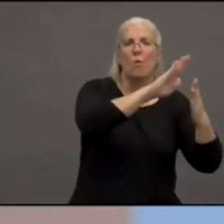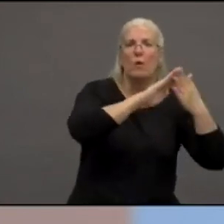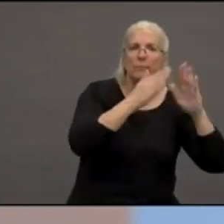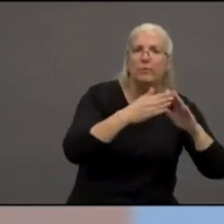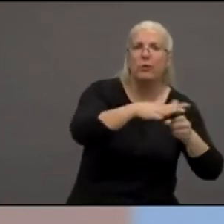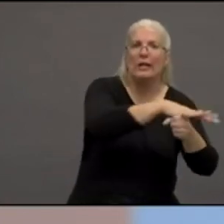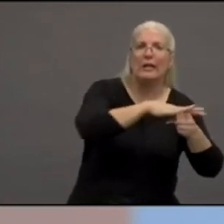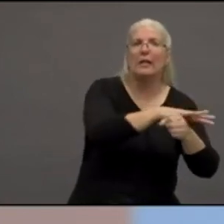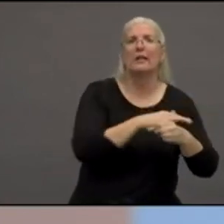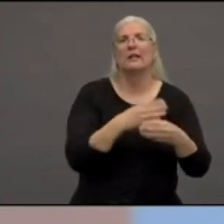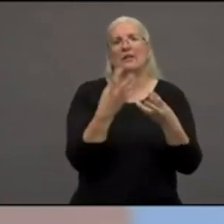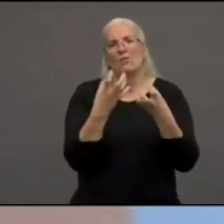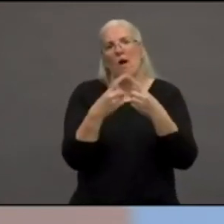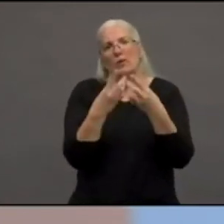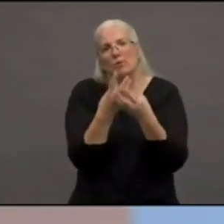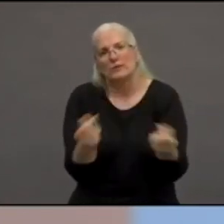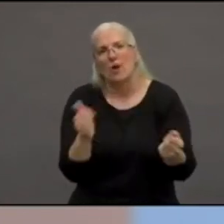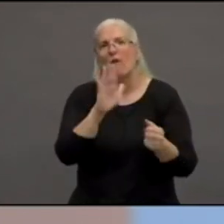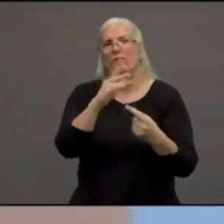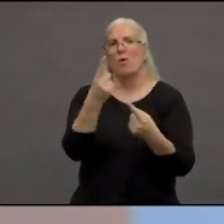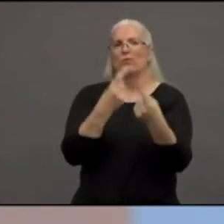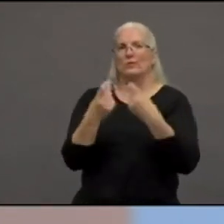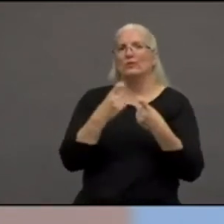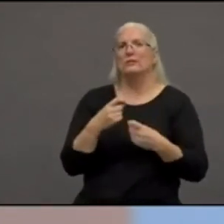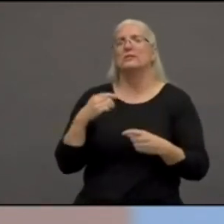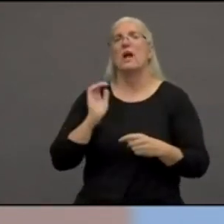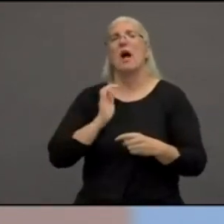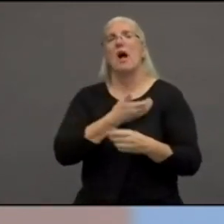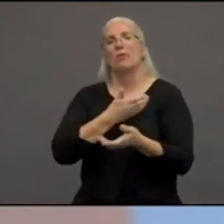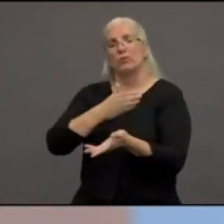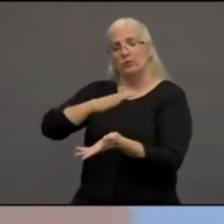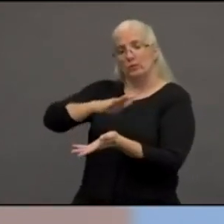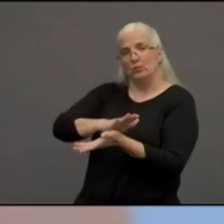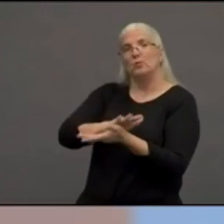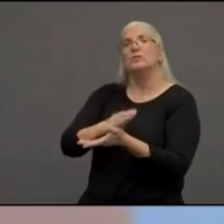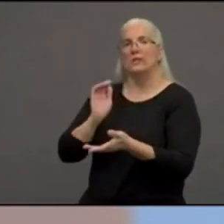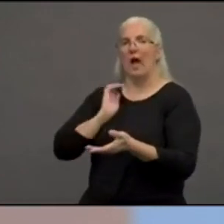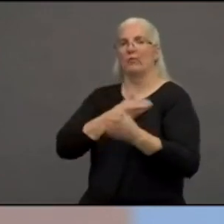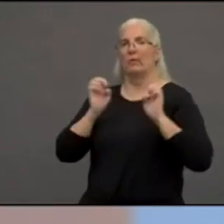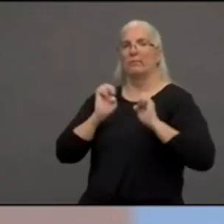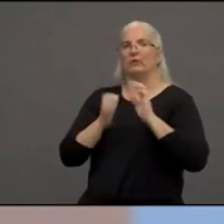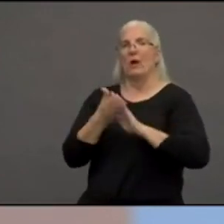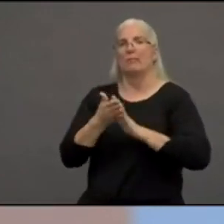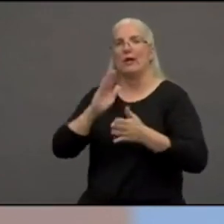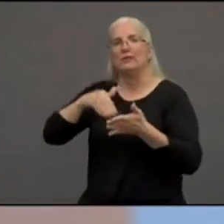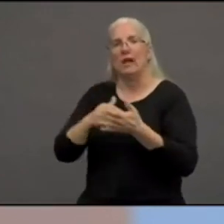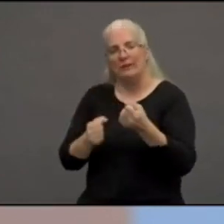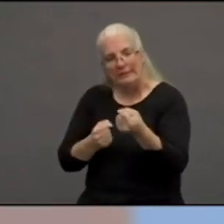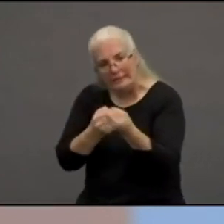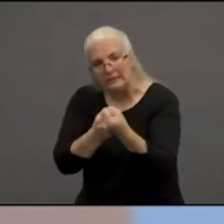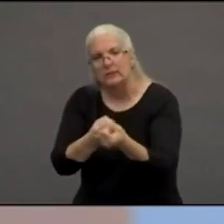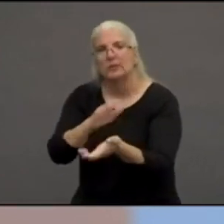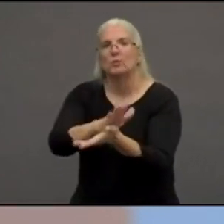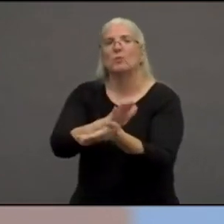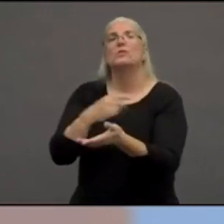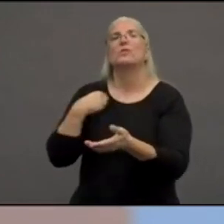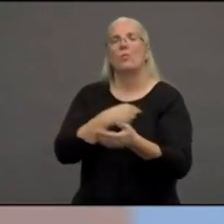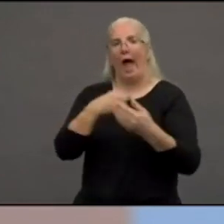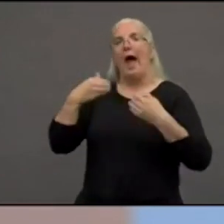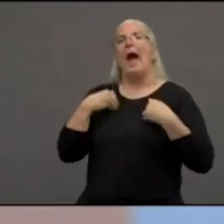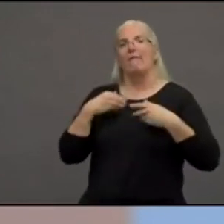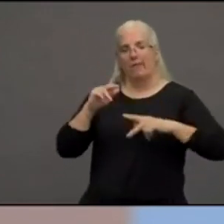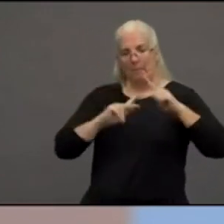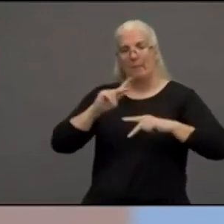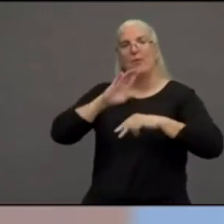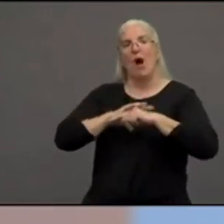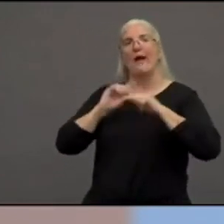having a lot of support by the EOC here. We have a whole schools liaison team helping them navigate the changes. So parents